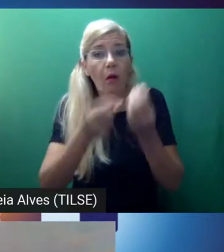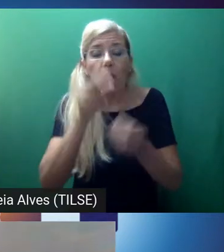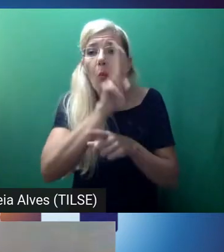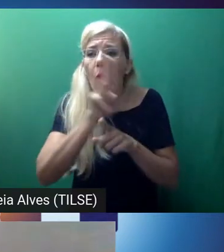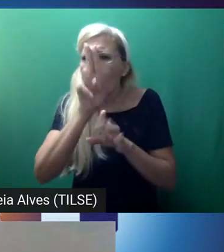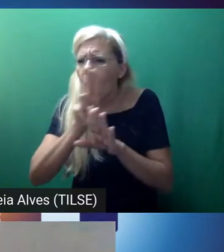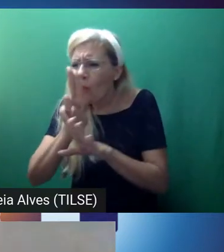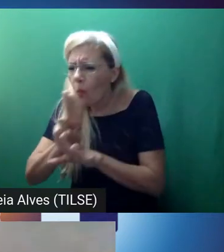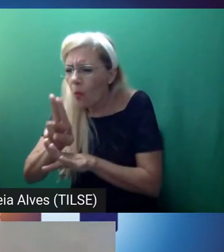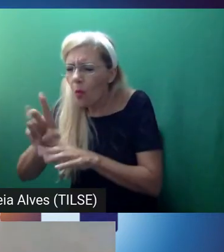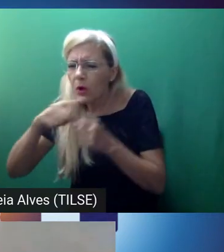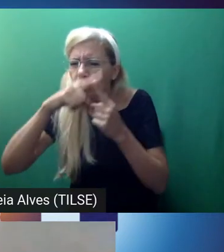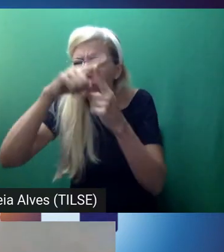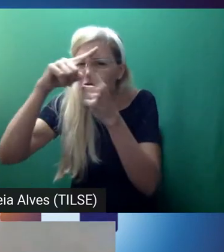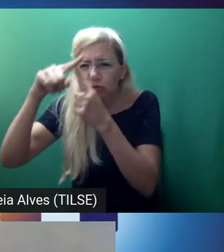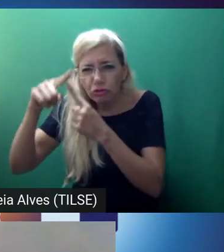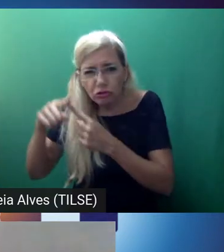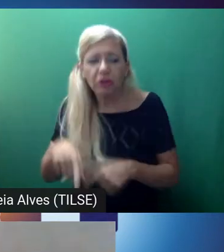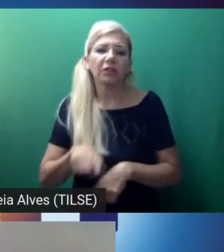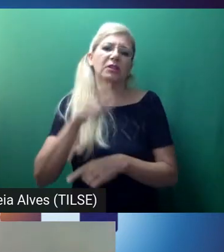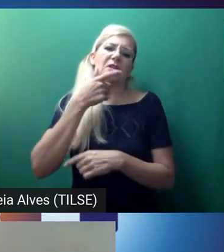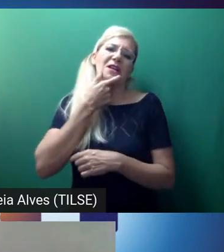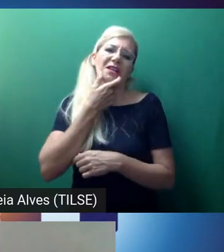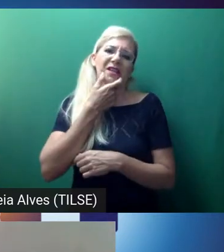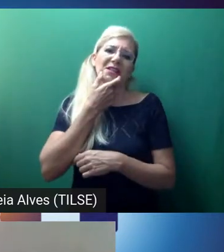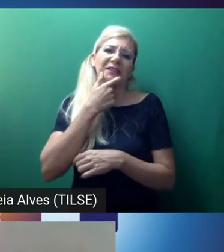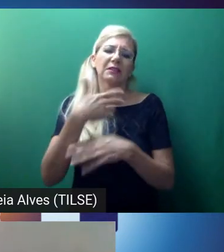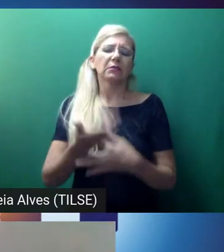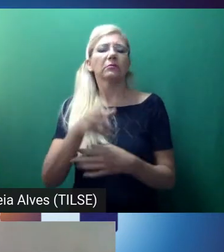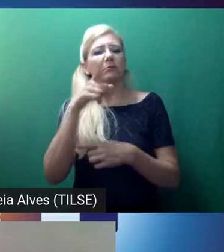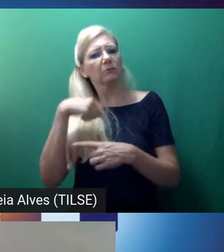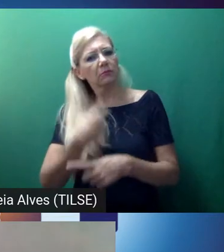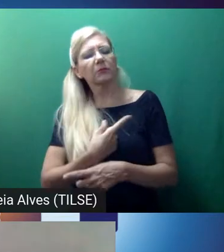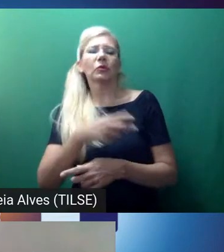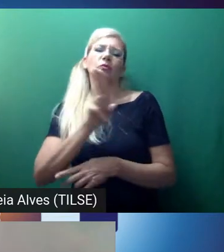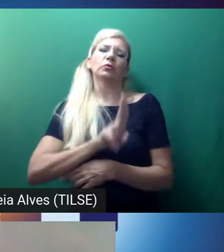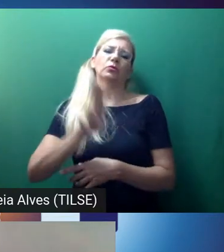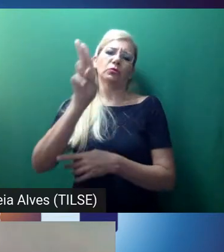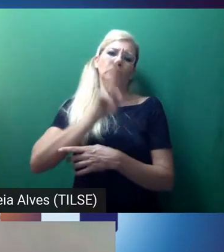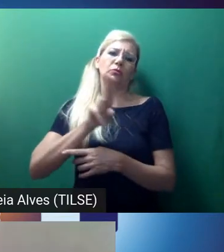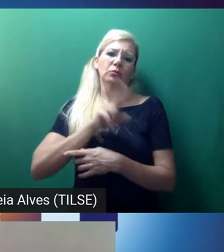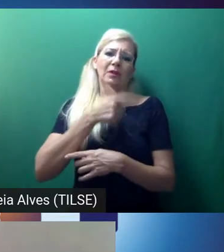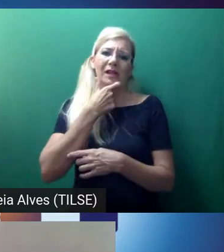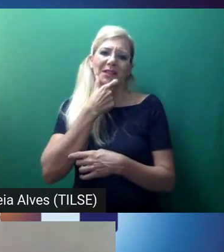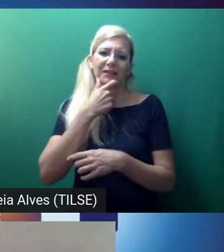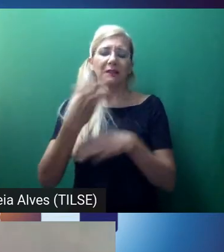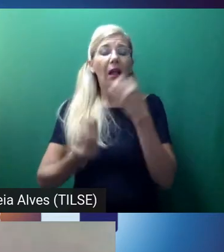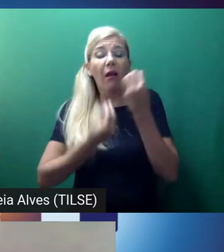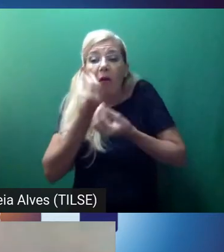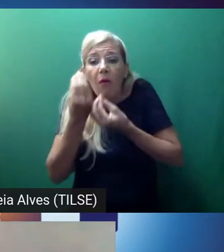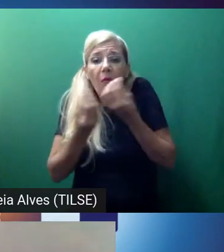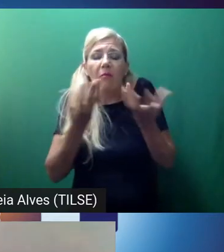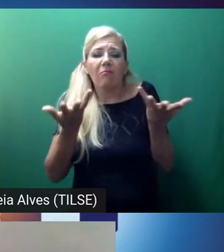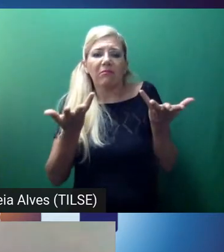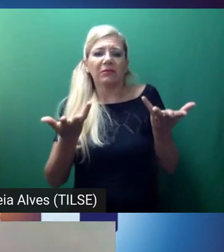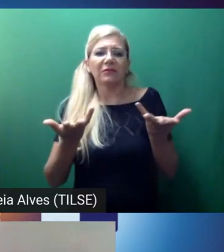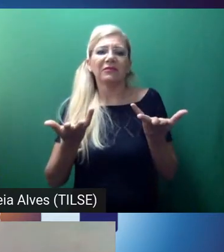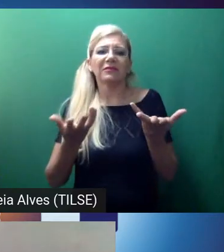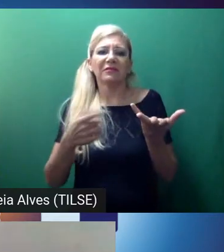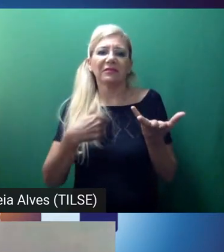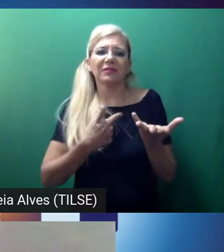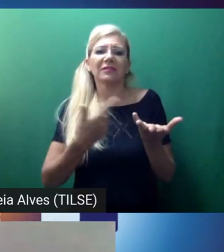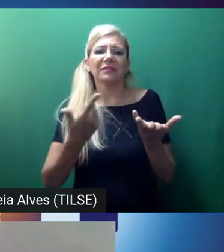you can talk about uses of English and how you are addressing